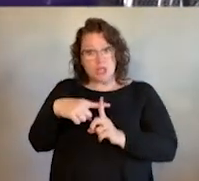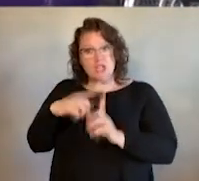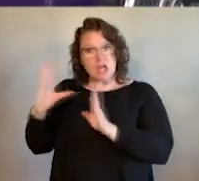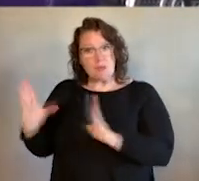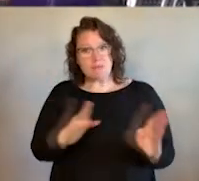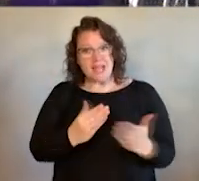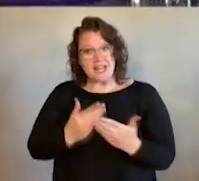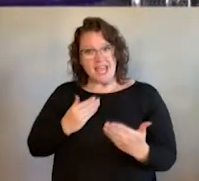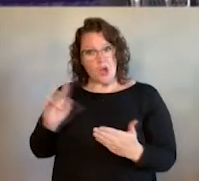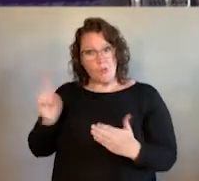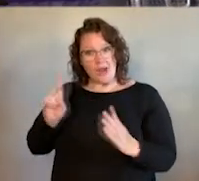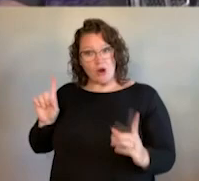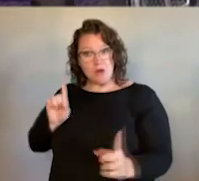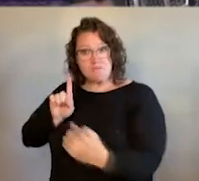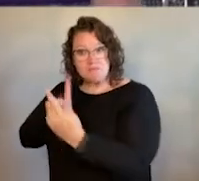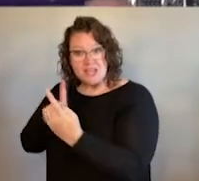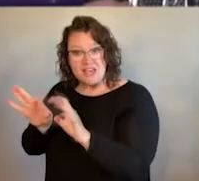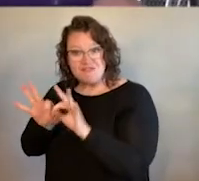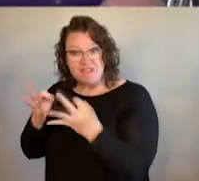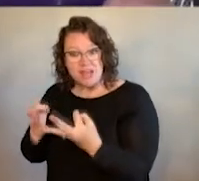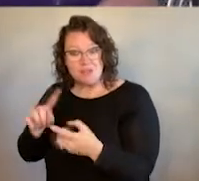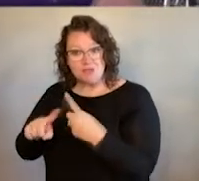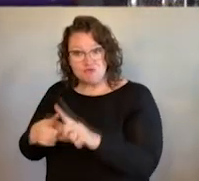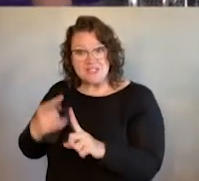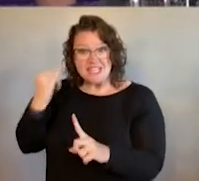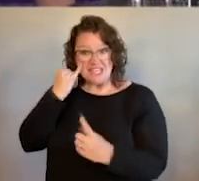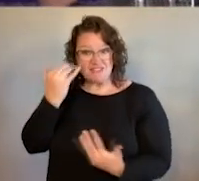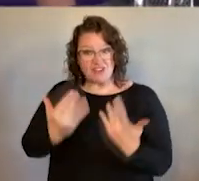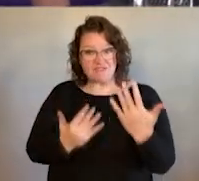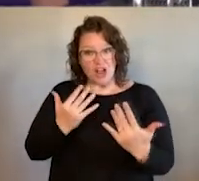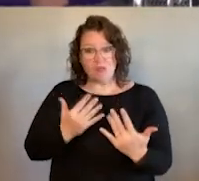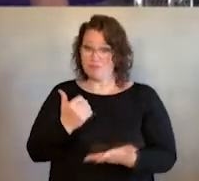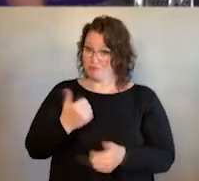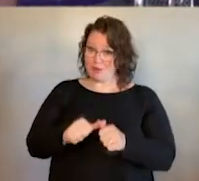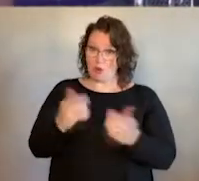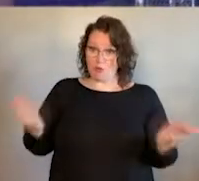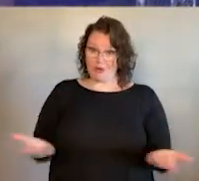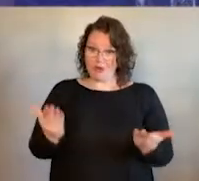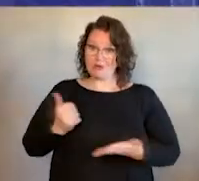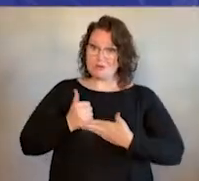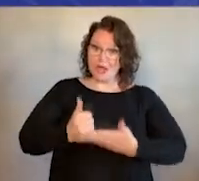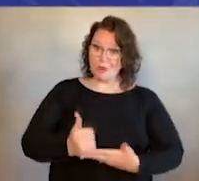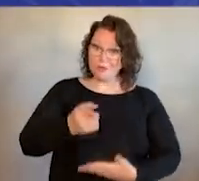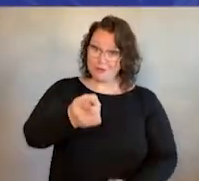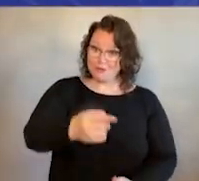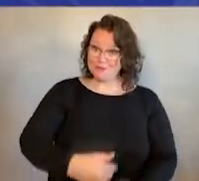place. And remember that if you need any help, Greenville Fire Rescue is there for you.